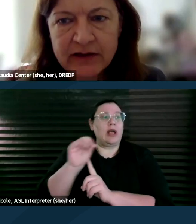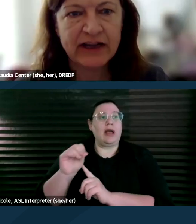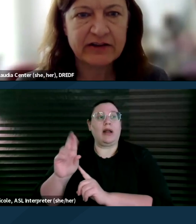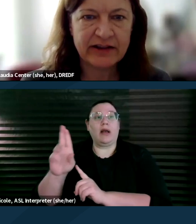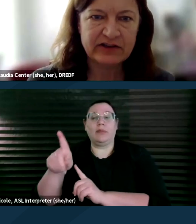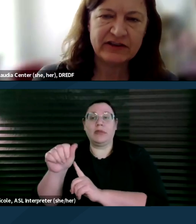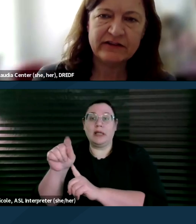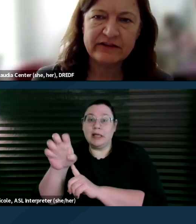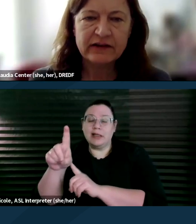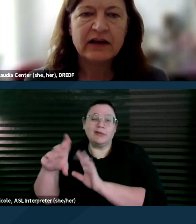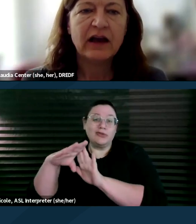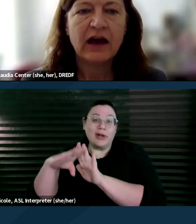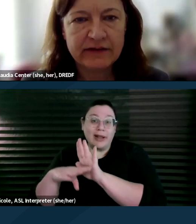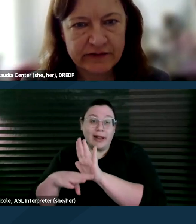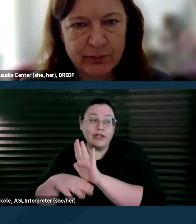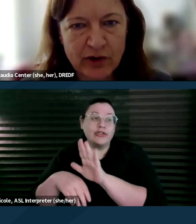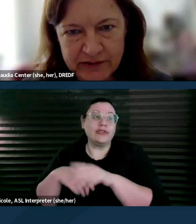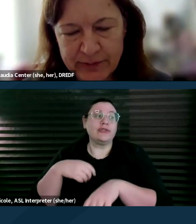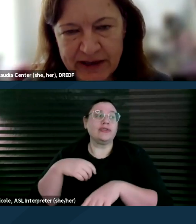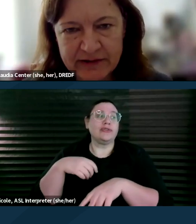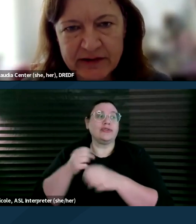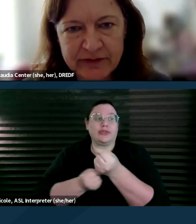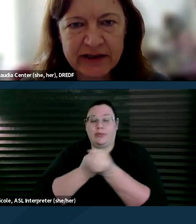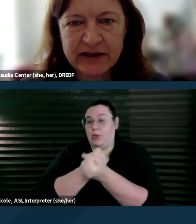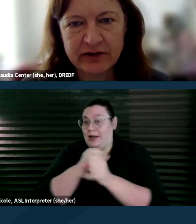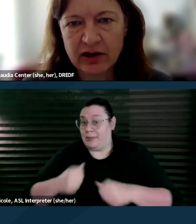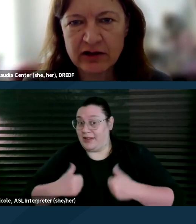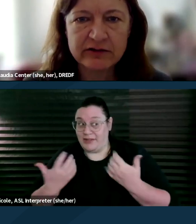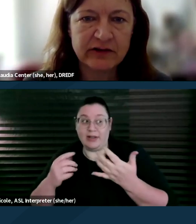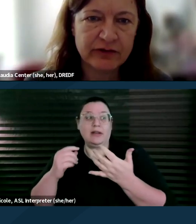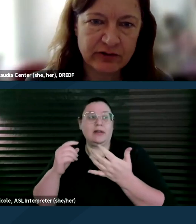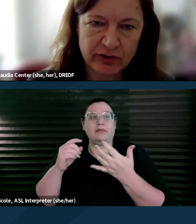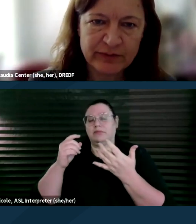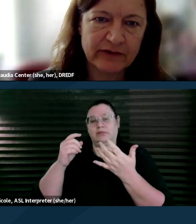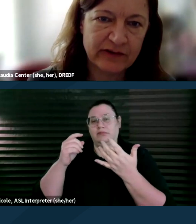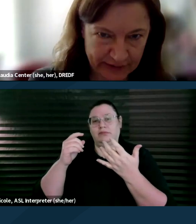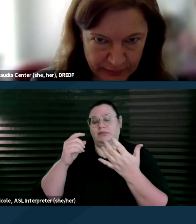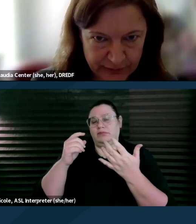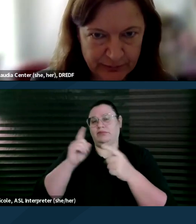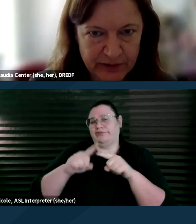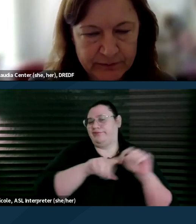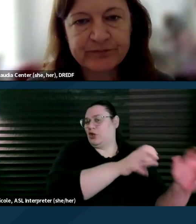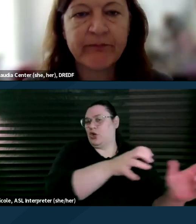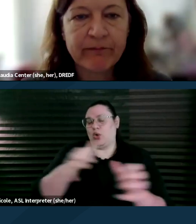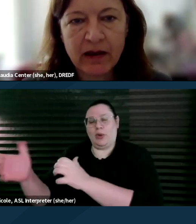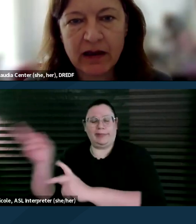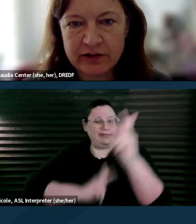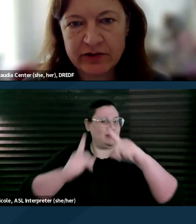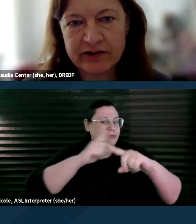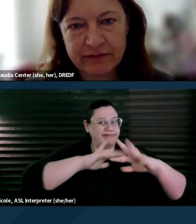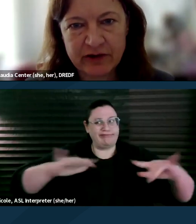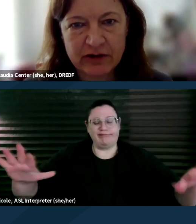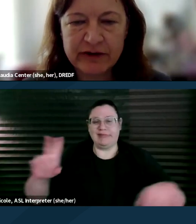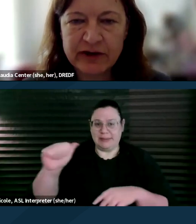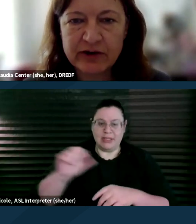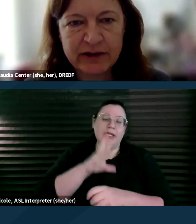updated regulations support independent living and all different groups of disabled people,